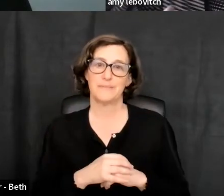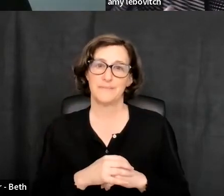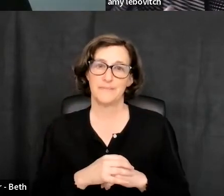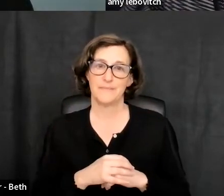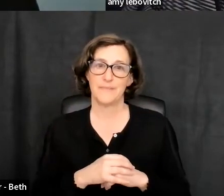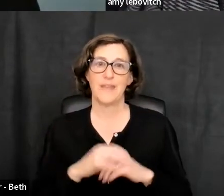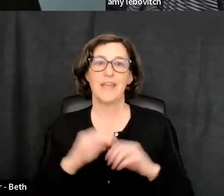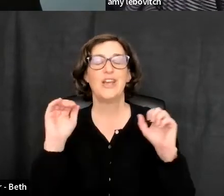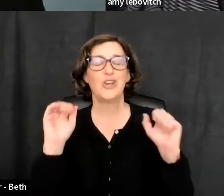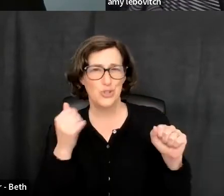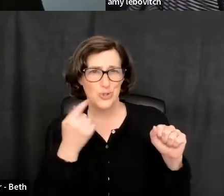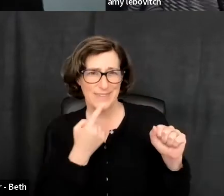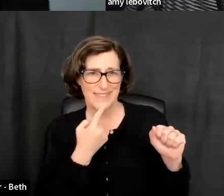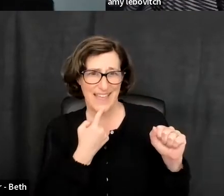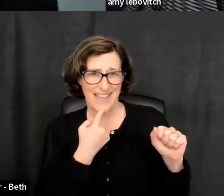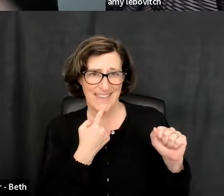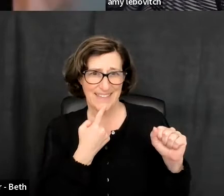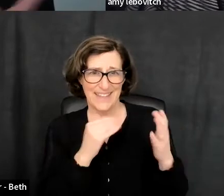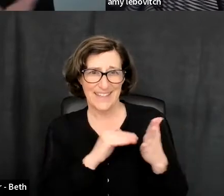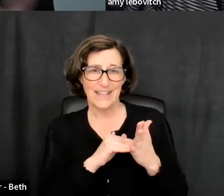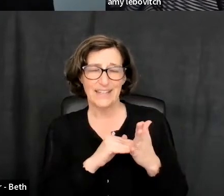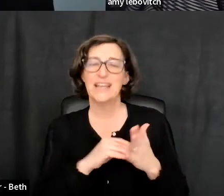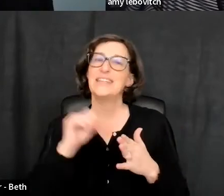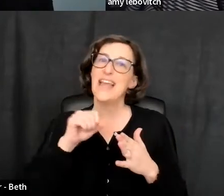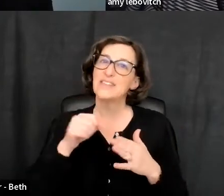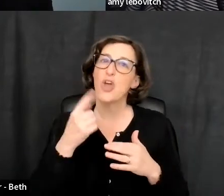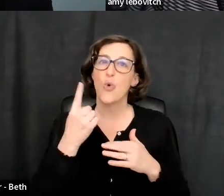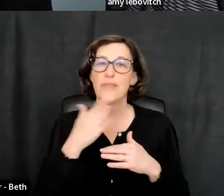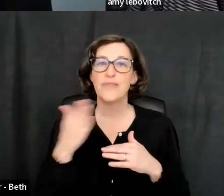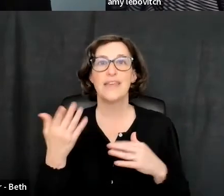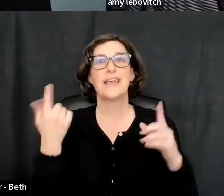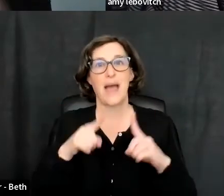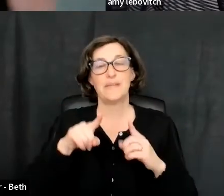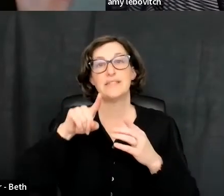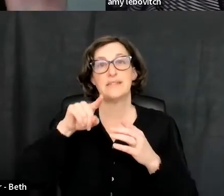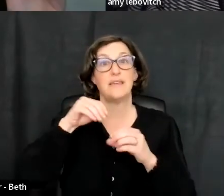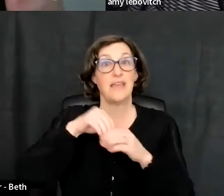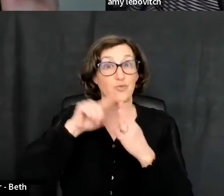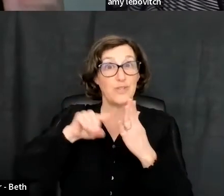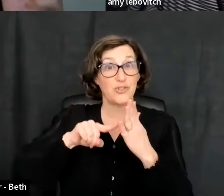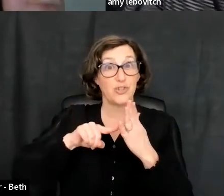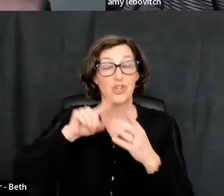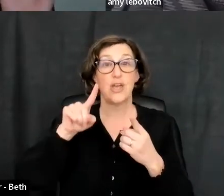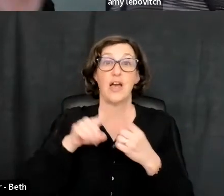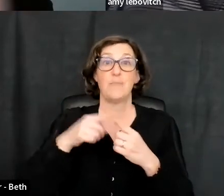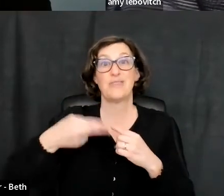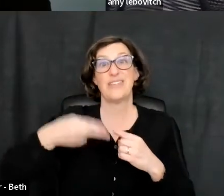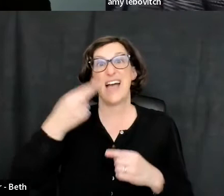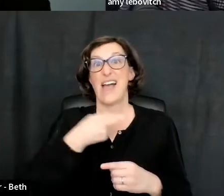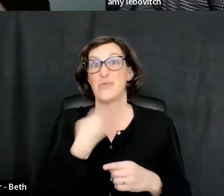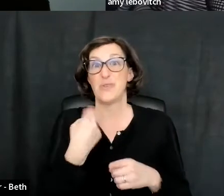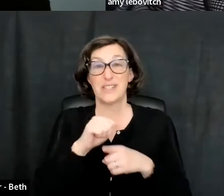could you repeat the? Yeah, sure. You know, one of the things that happens in research about these so-called high-risk practices or